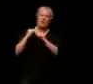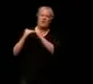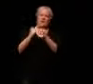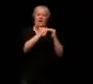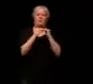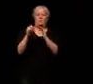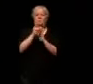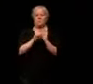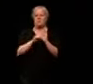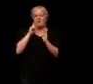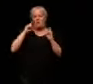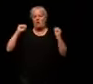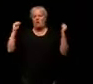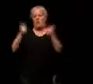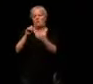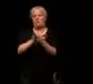state of New York. Thank you very much.